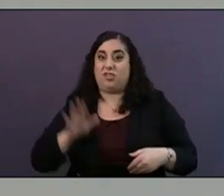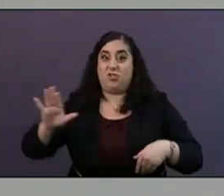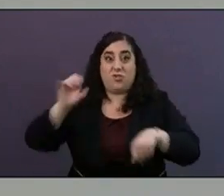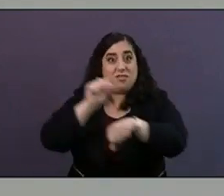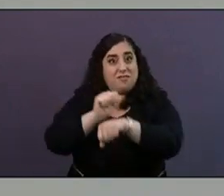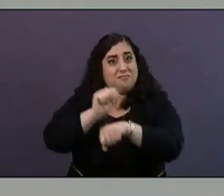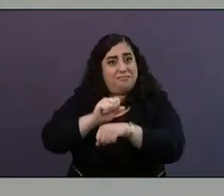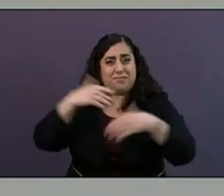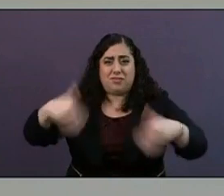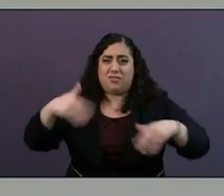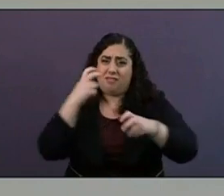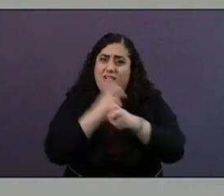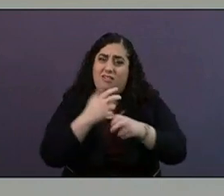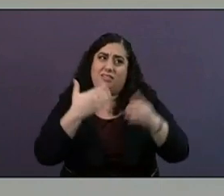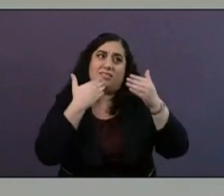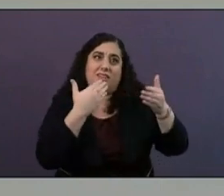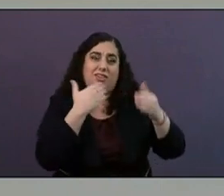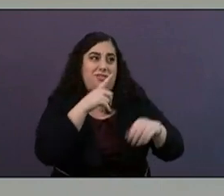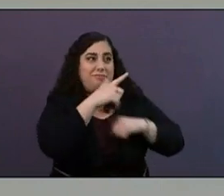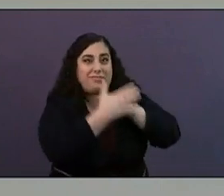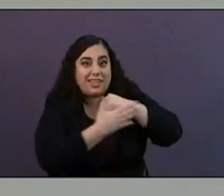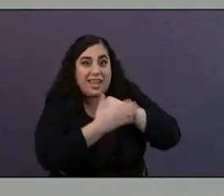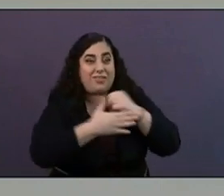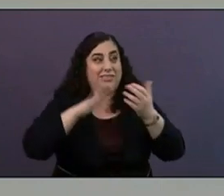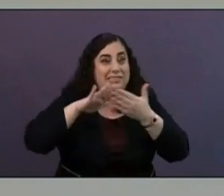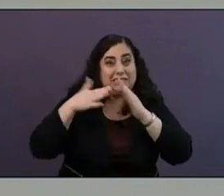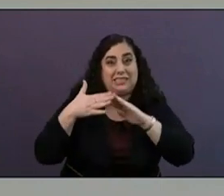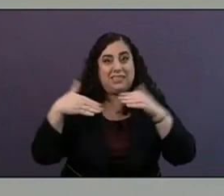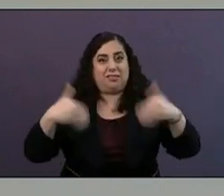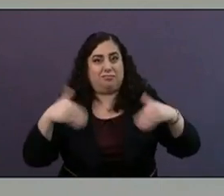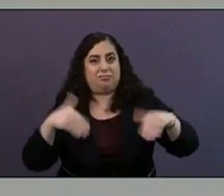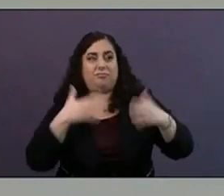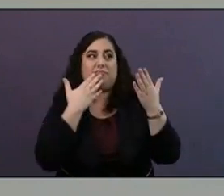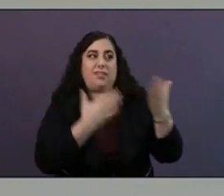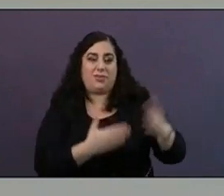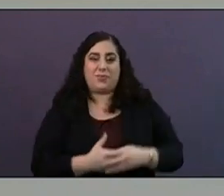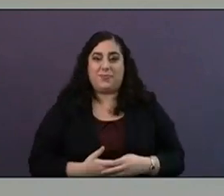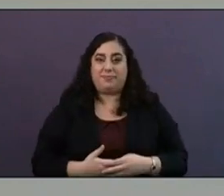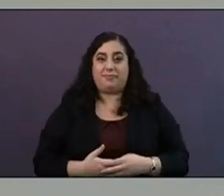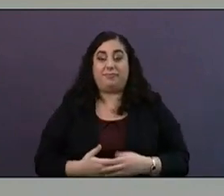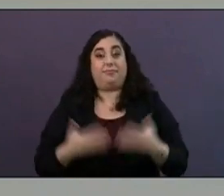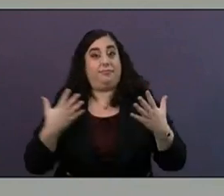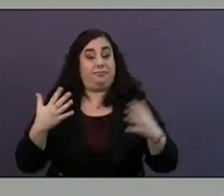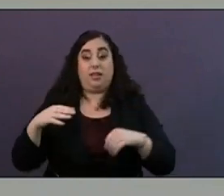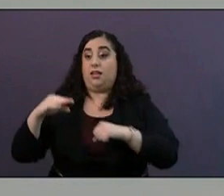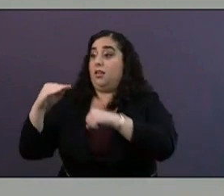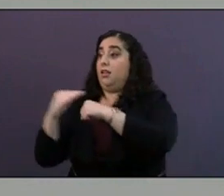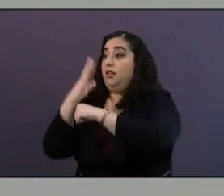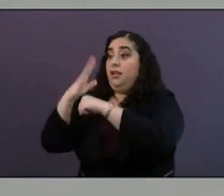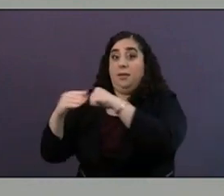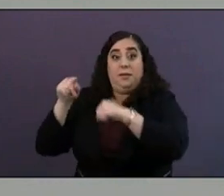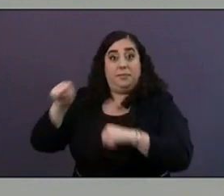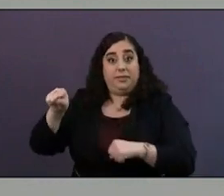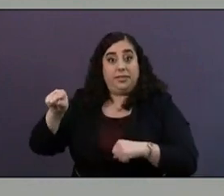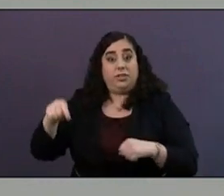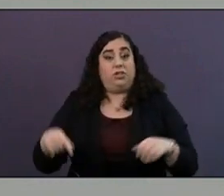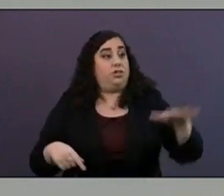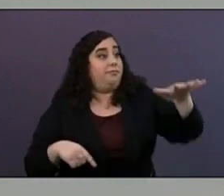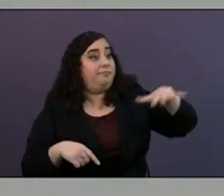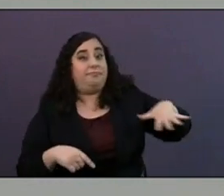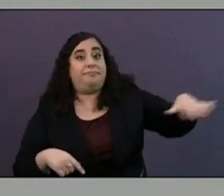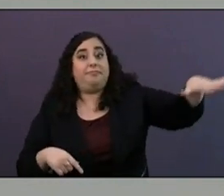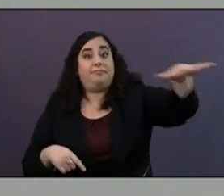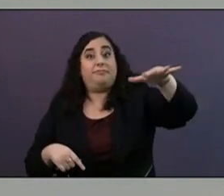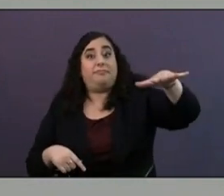your partnership with the county in particular. The way I see it, from our beaches to the backcountry, San Diegans are